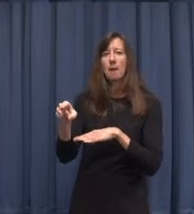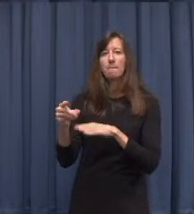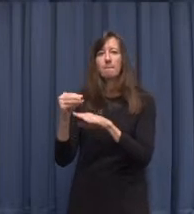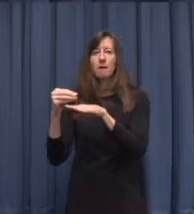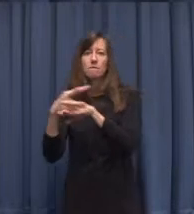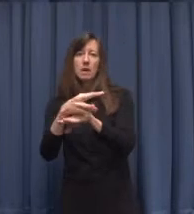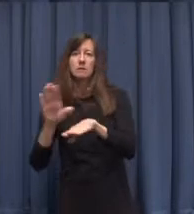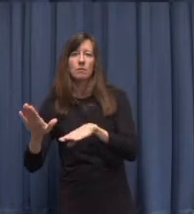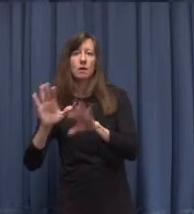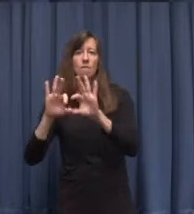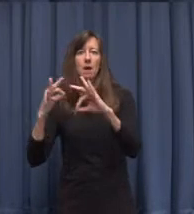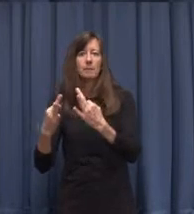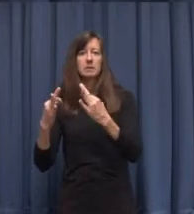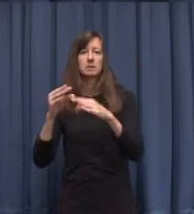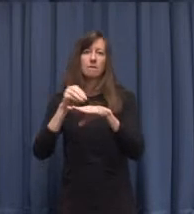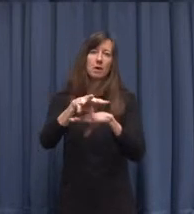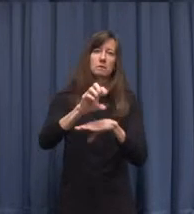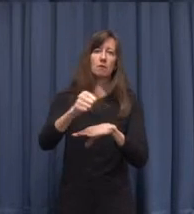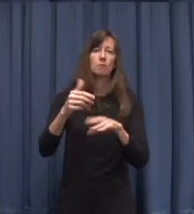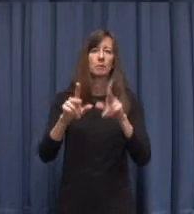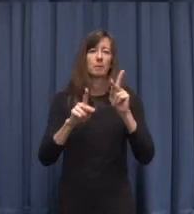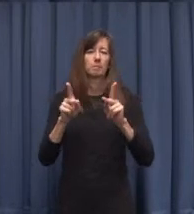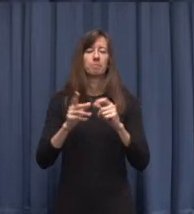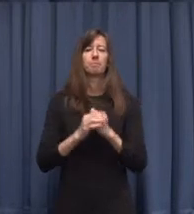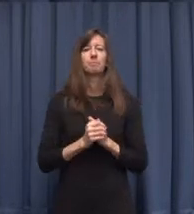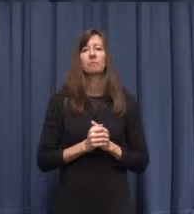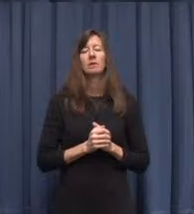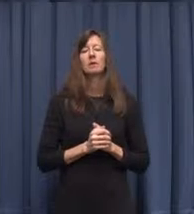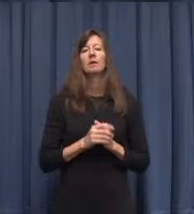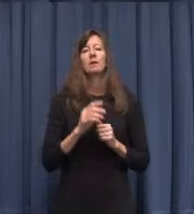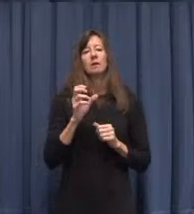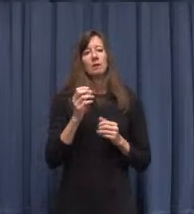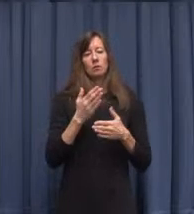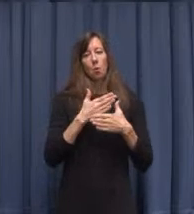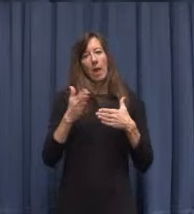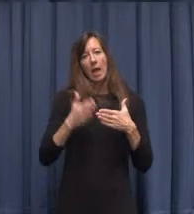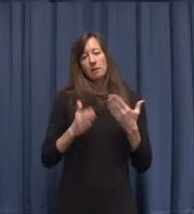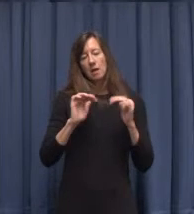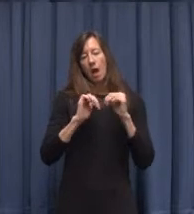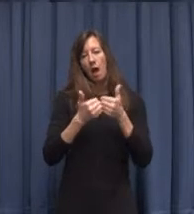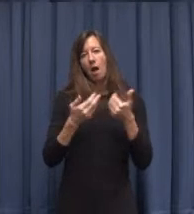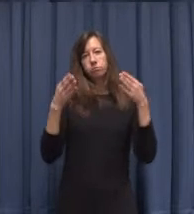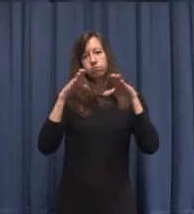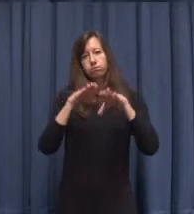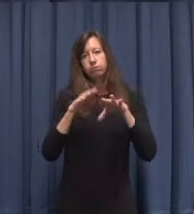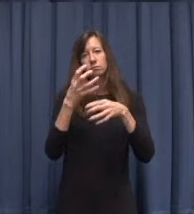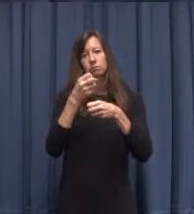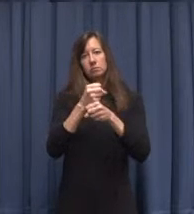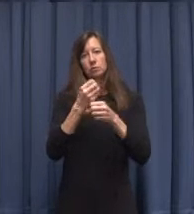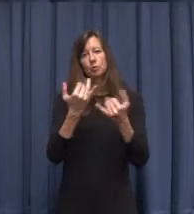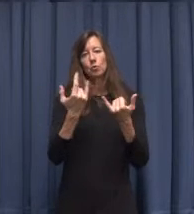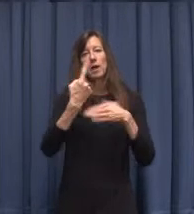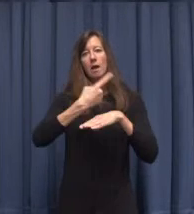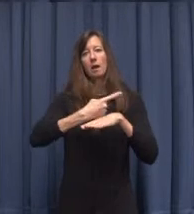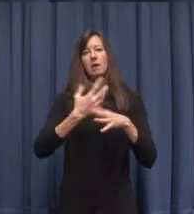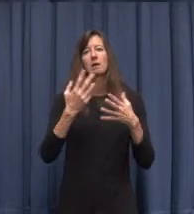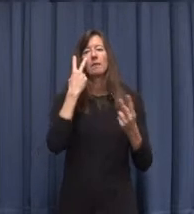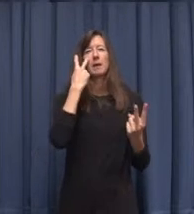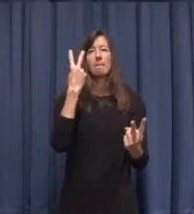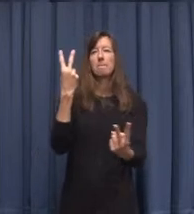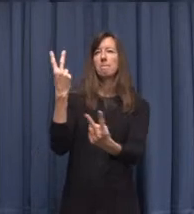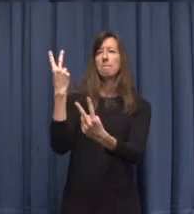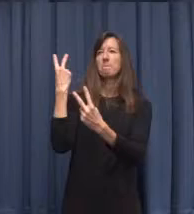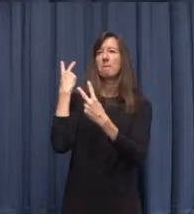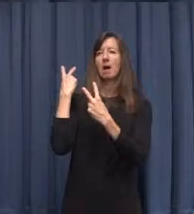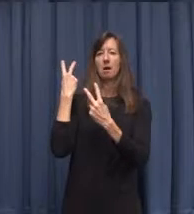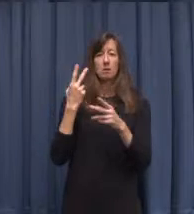saying, think back to the worst of this. Yes, it was bad, but also we saw so